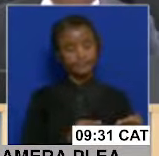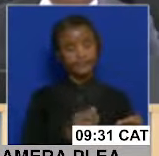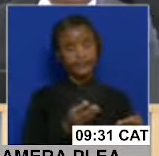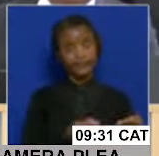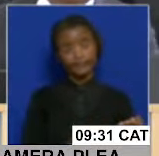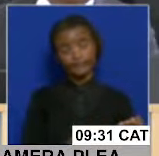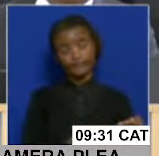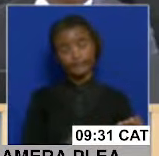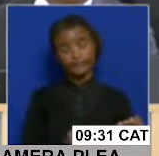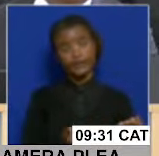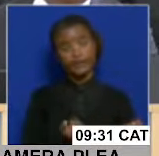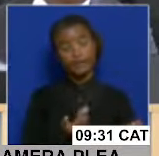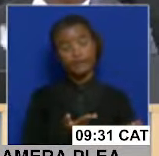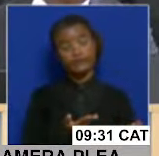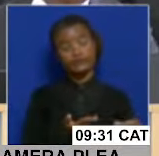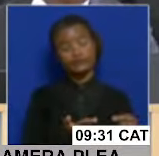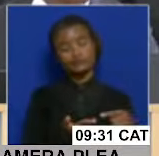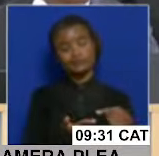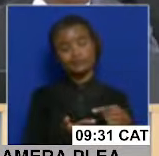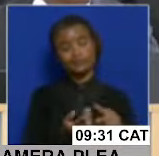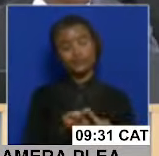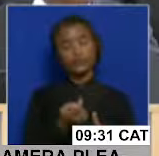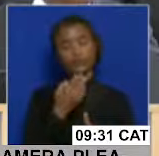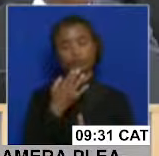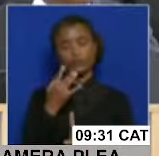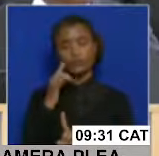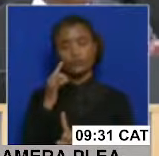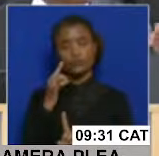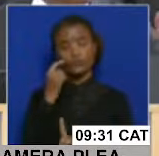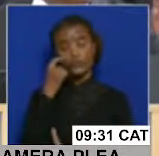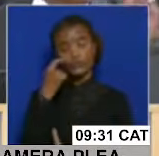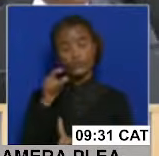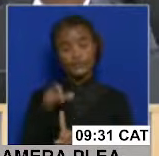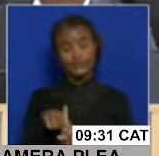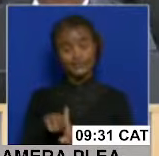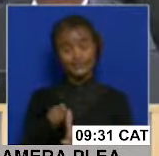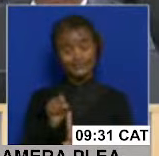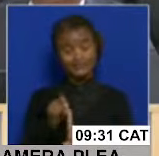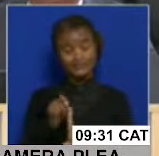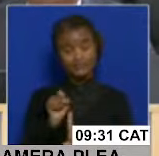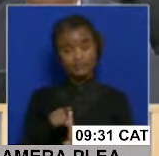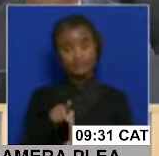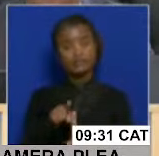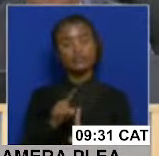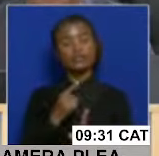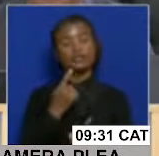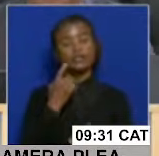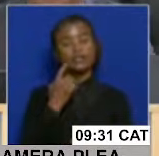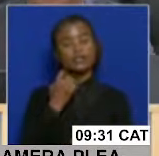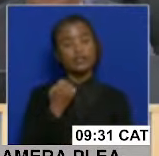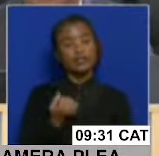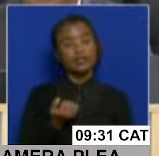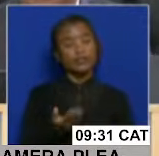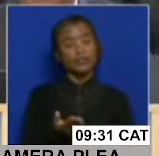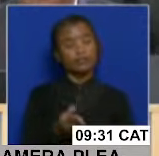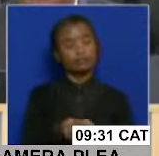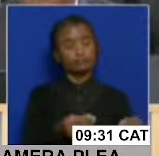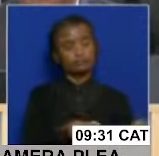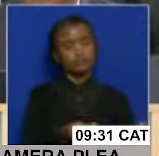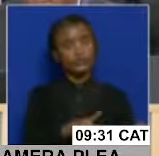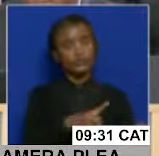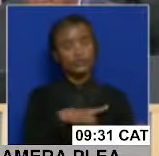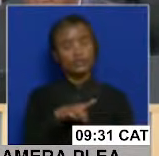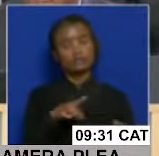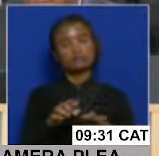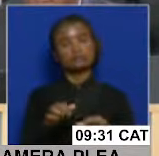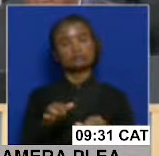by the witness herself requesting that she be permitted to testify in